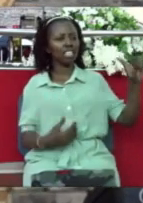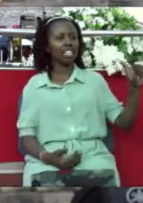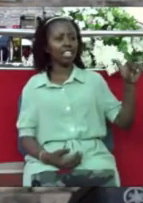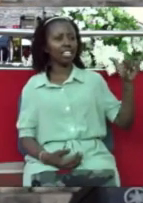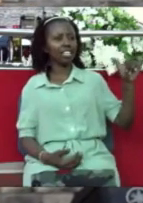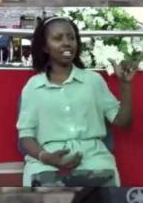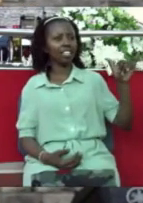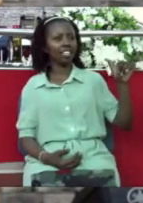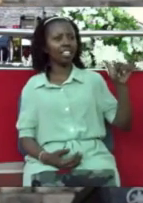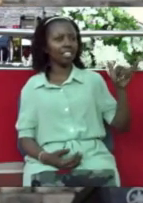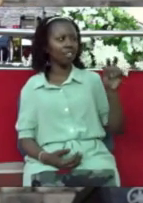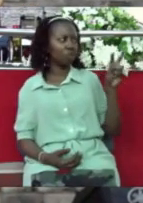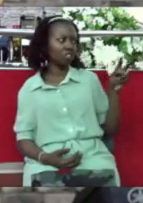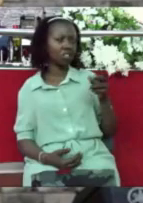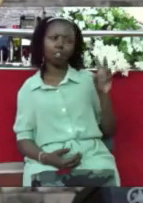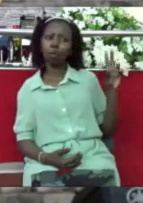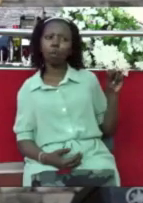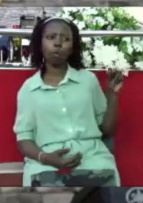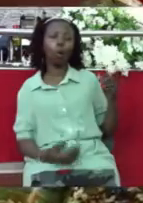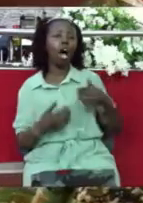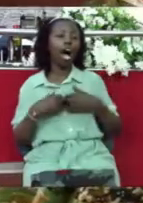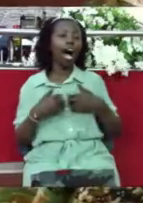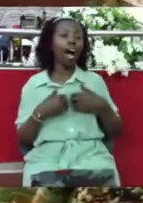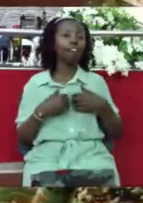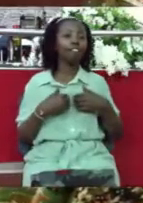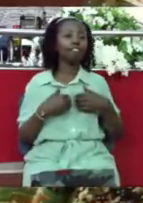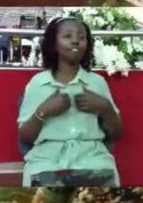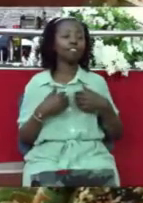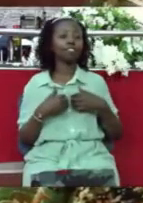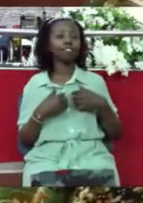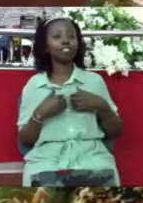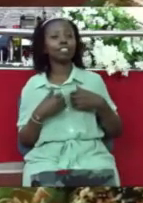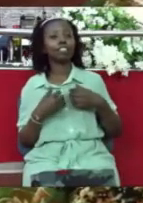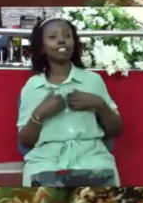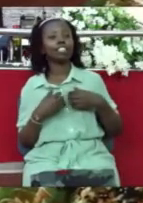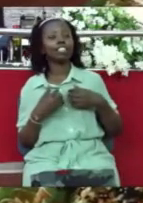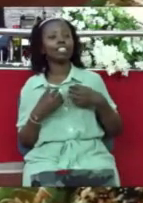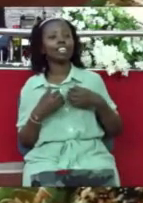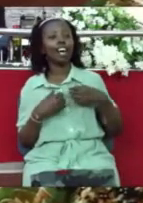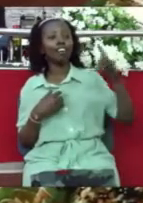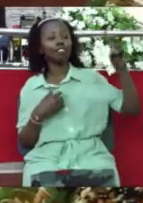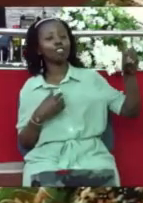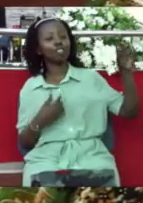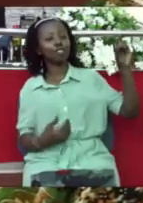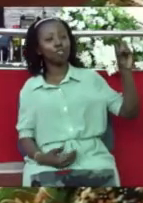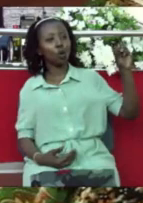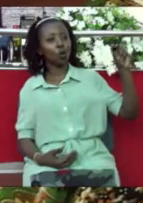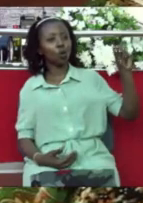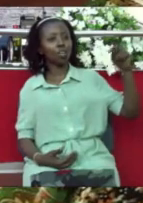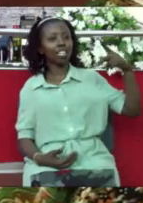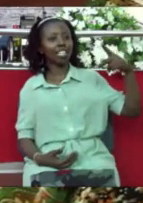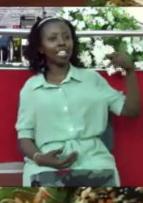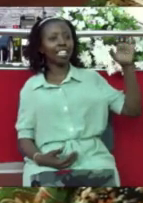Usiwaone hivi. Don't just see them. They are not just that. Yani walikuwa na pickup, four-wheel drive. Walikuwa na